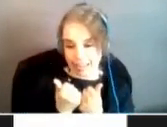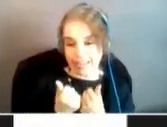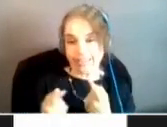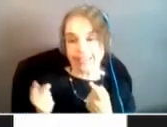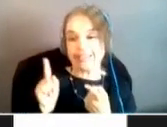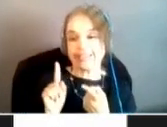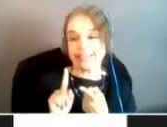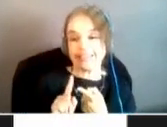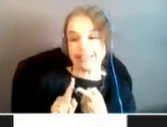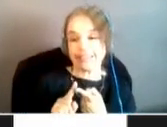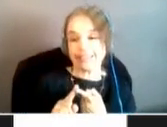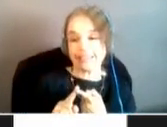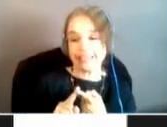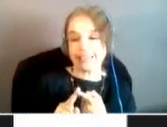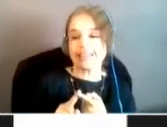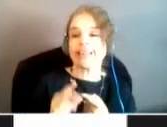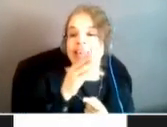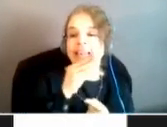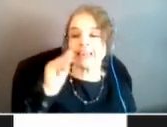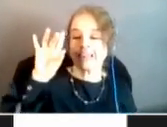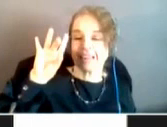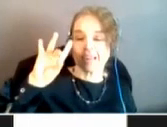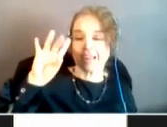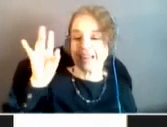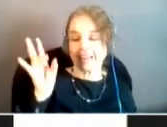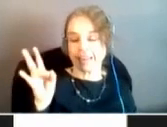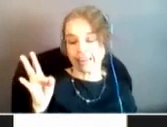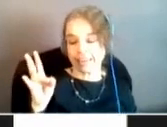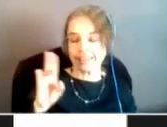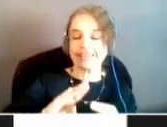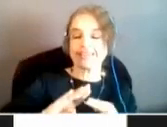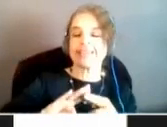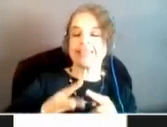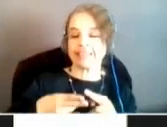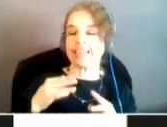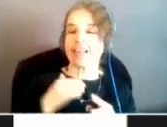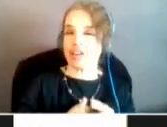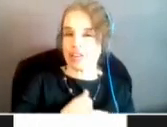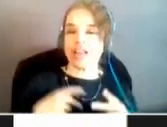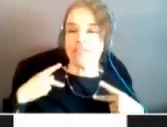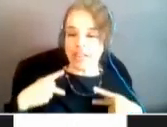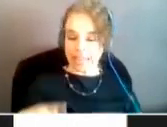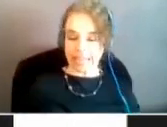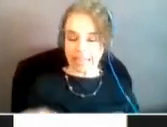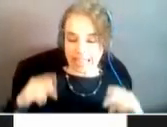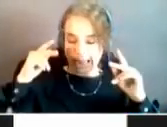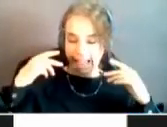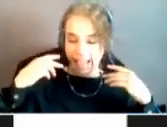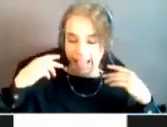visits, almost 87% decrease in physical health emergencies,